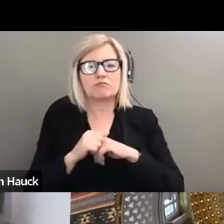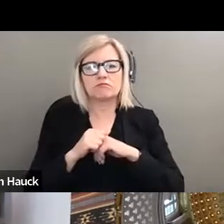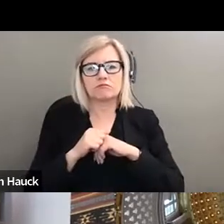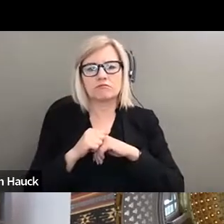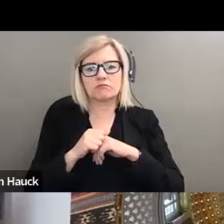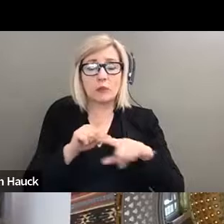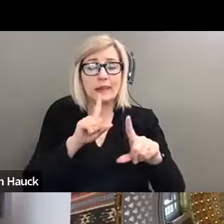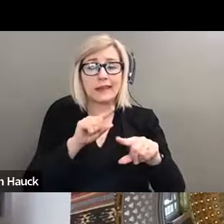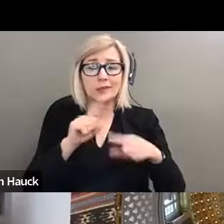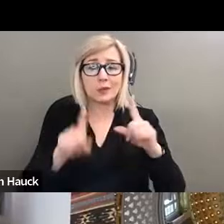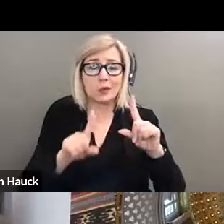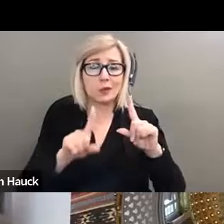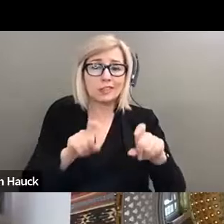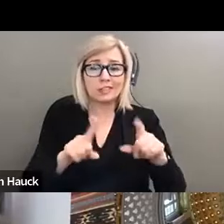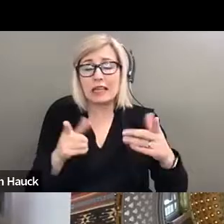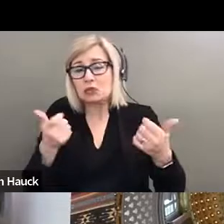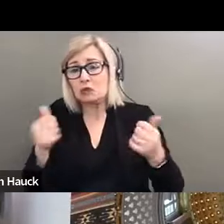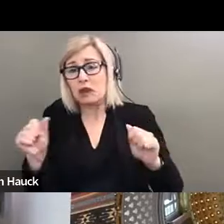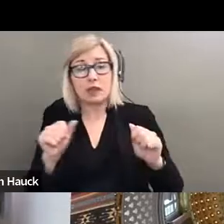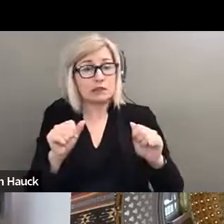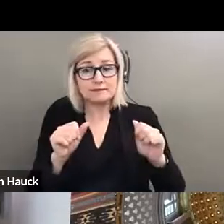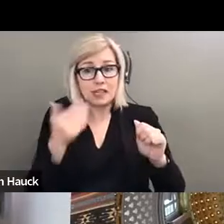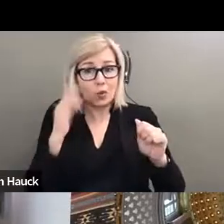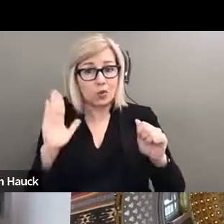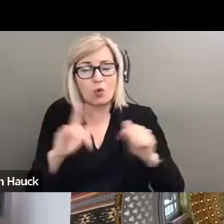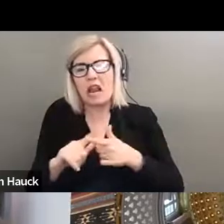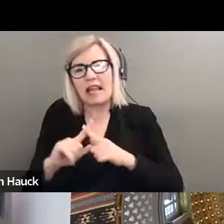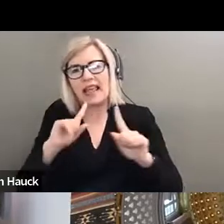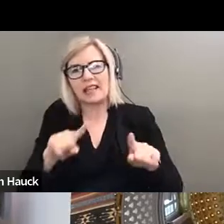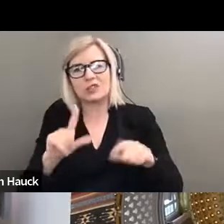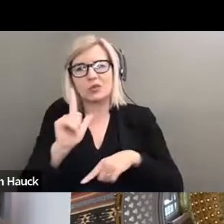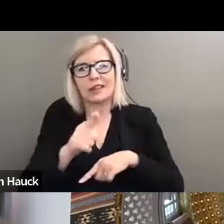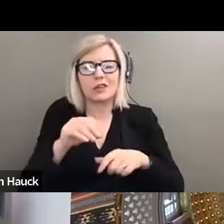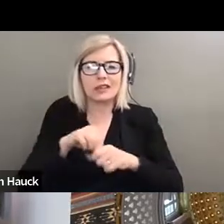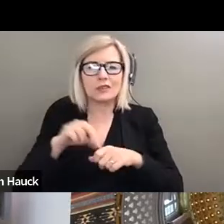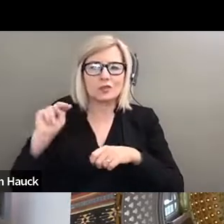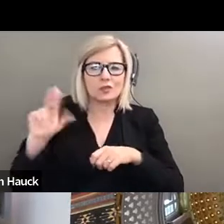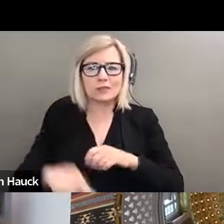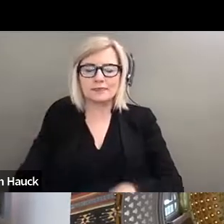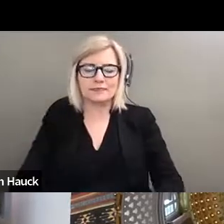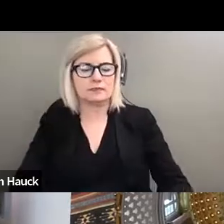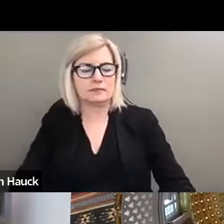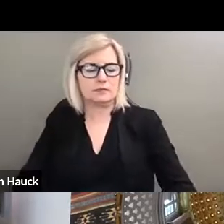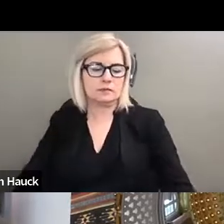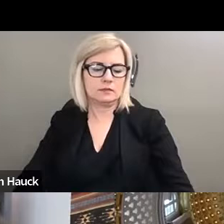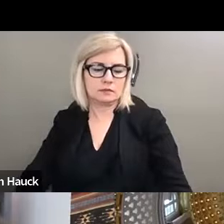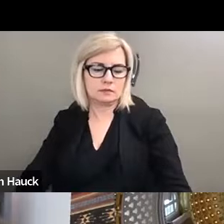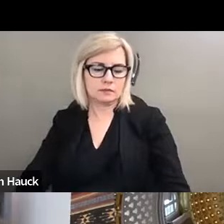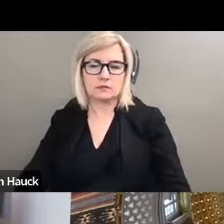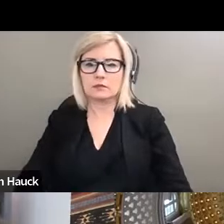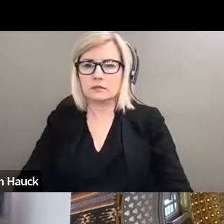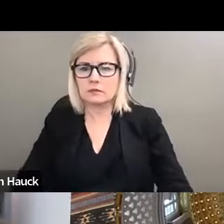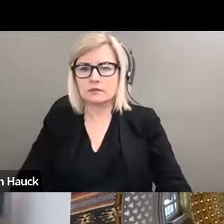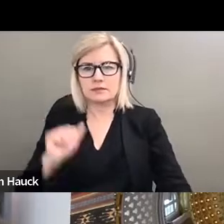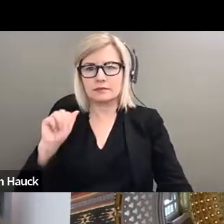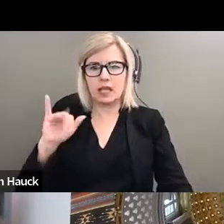there, and I might be able to answer them, or at least I can get back to people in our newsletters if I don't have the answer. So thank you. I think you hit on